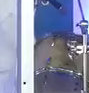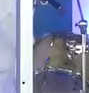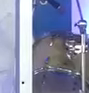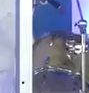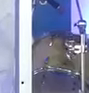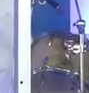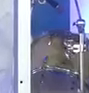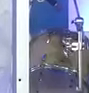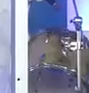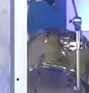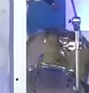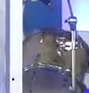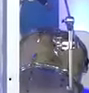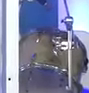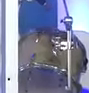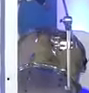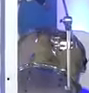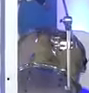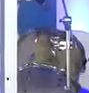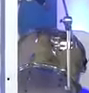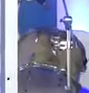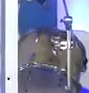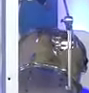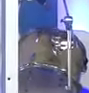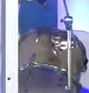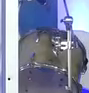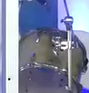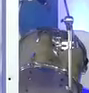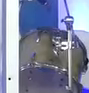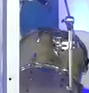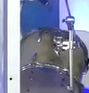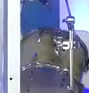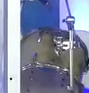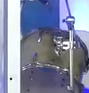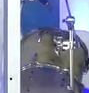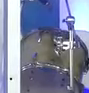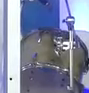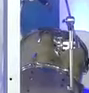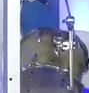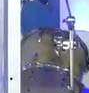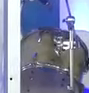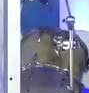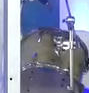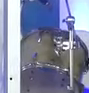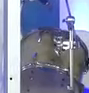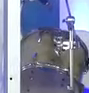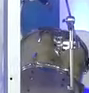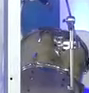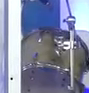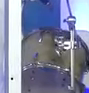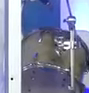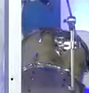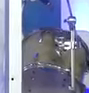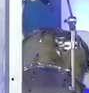his friends. Ye are my friends if ye do whatsoever I command you. Henceforth I call you not servants, for the